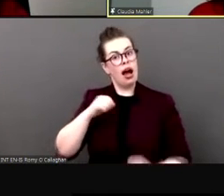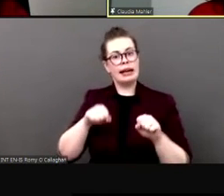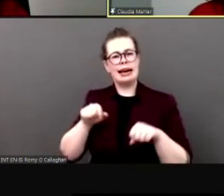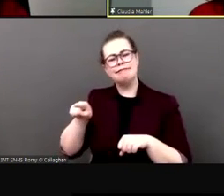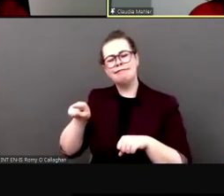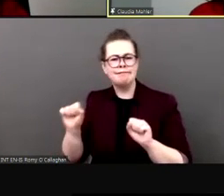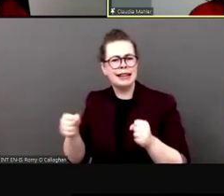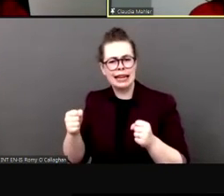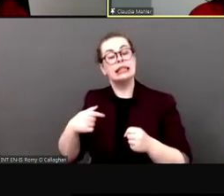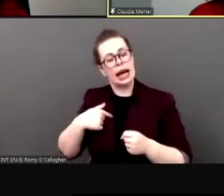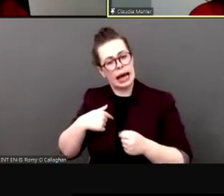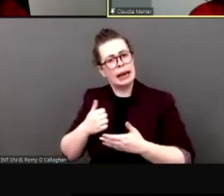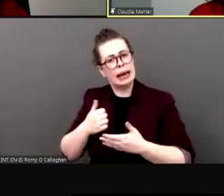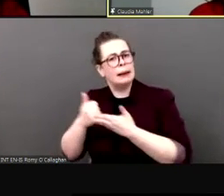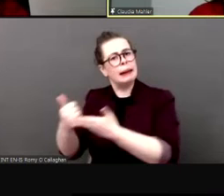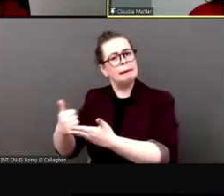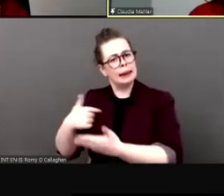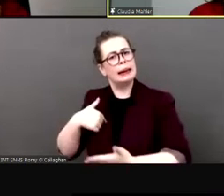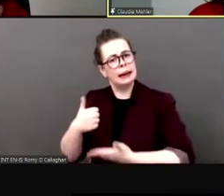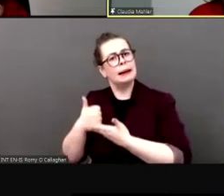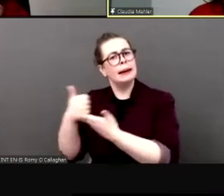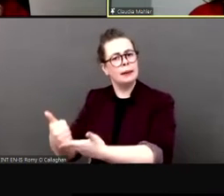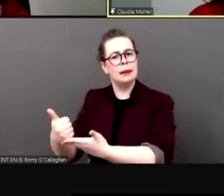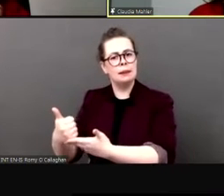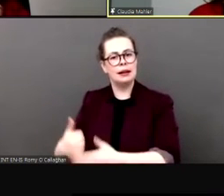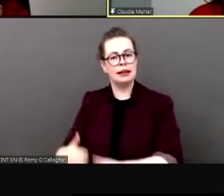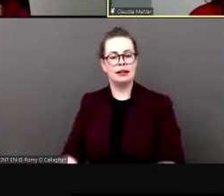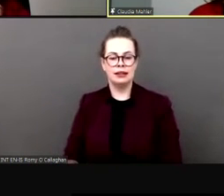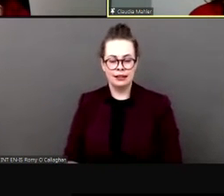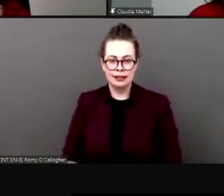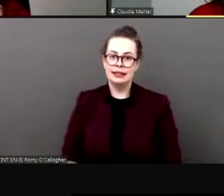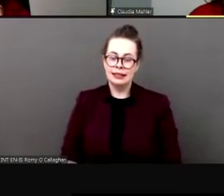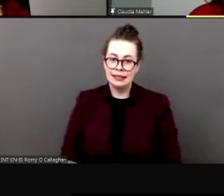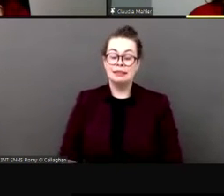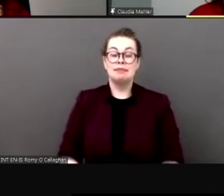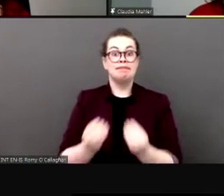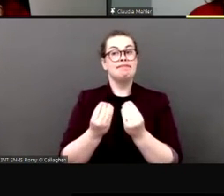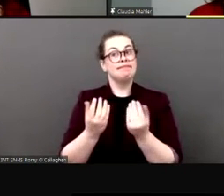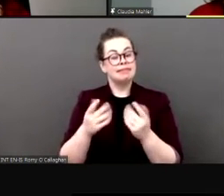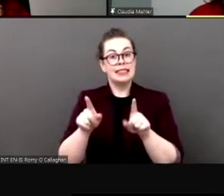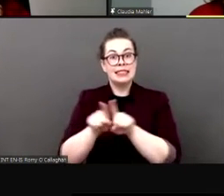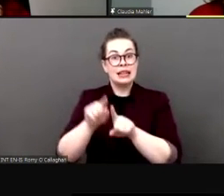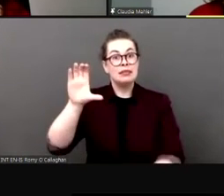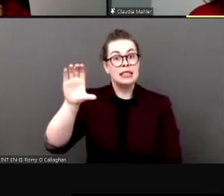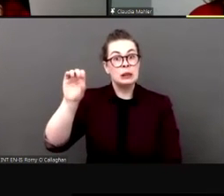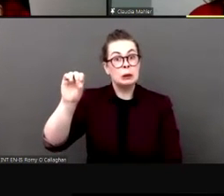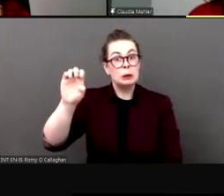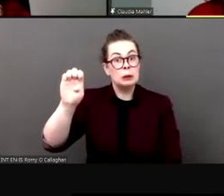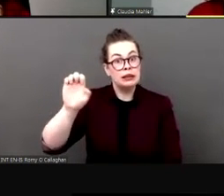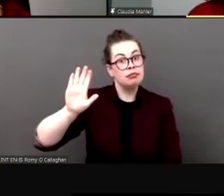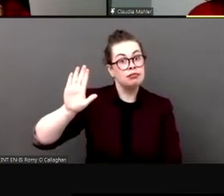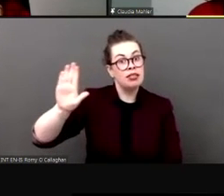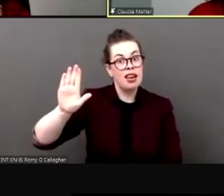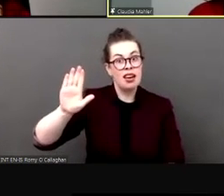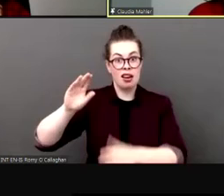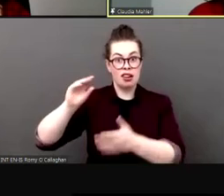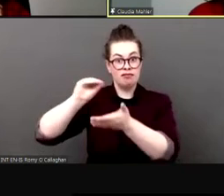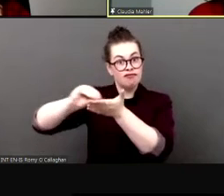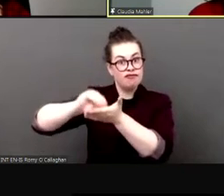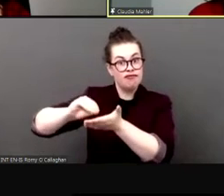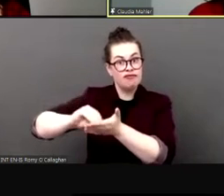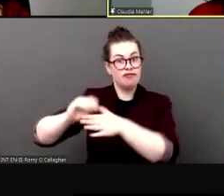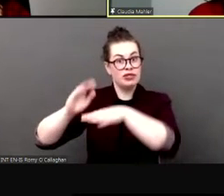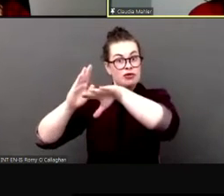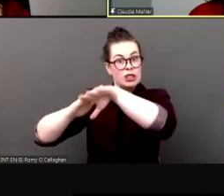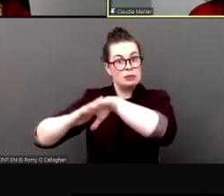legal capacity in regard of older persons in the Council of Europe's recommendations. And we always